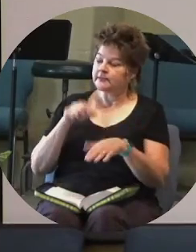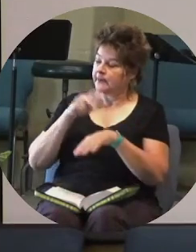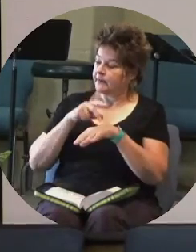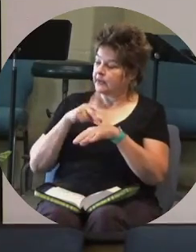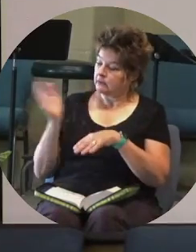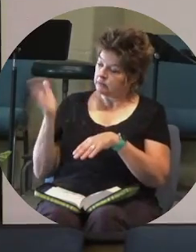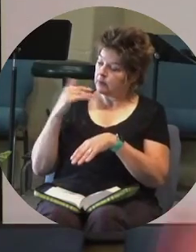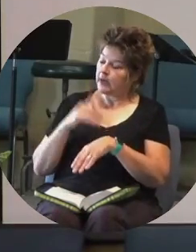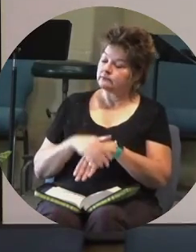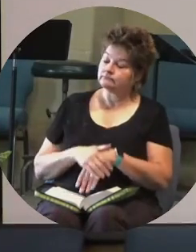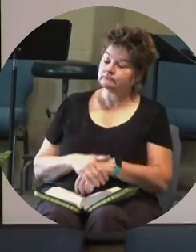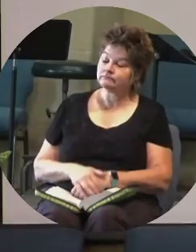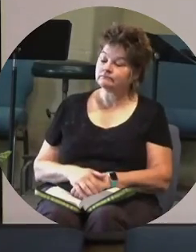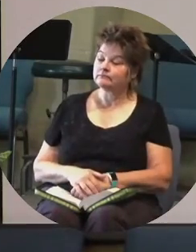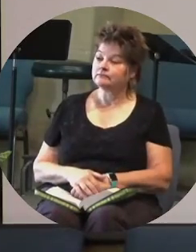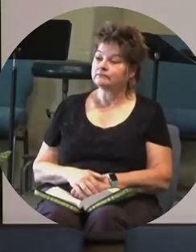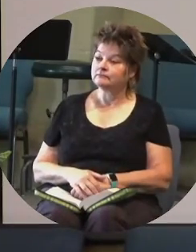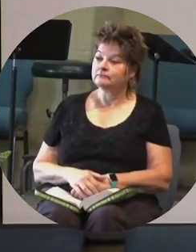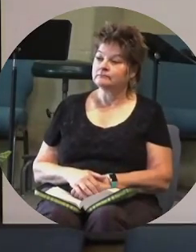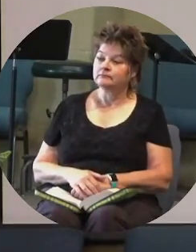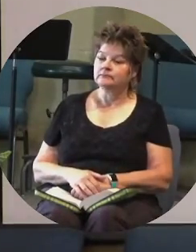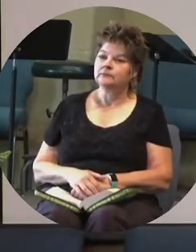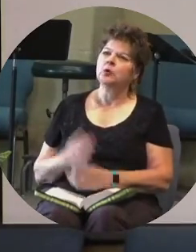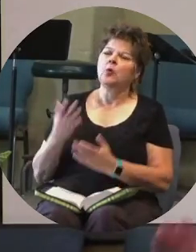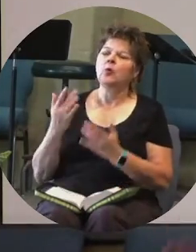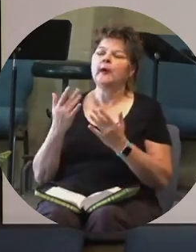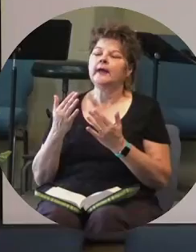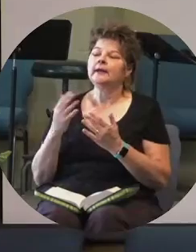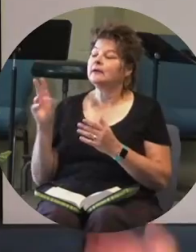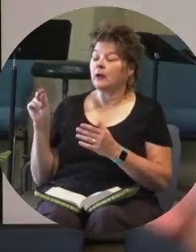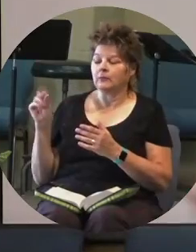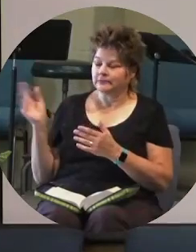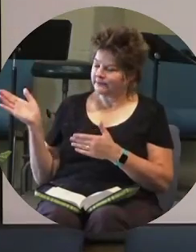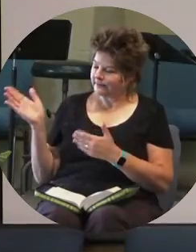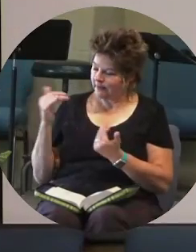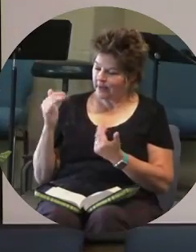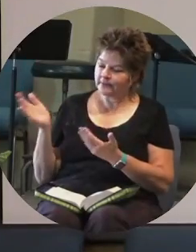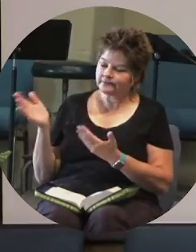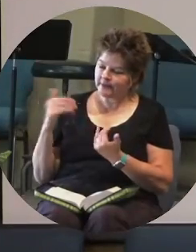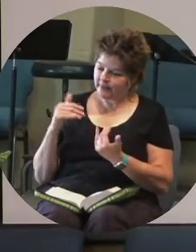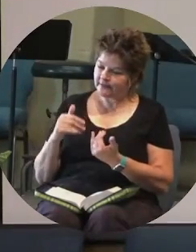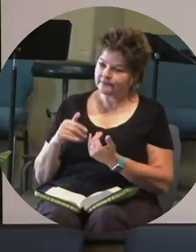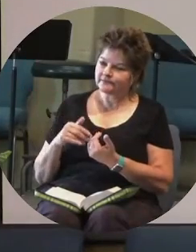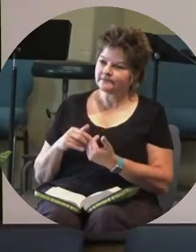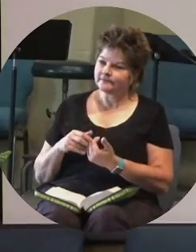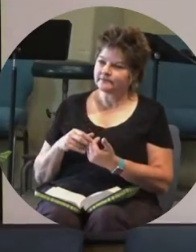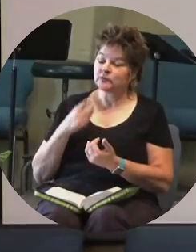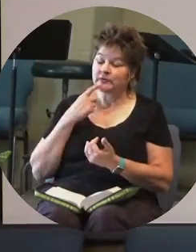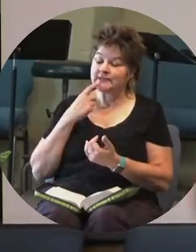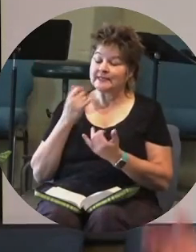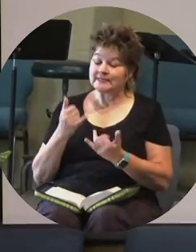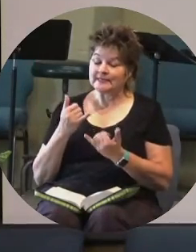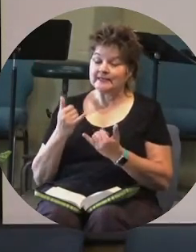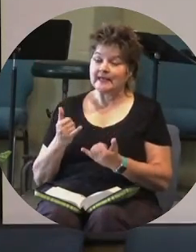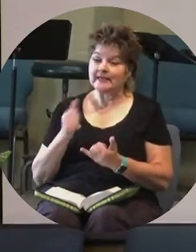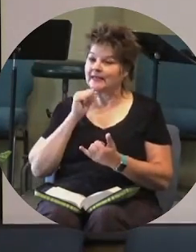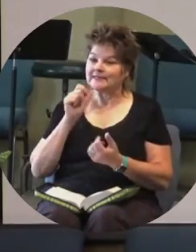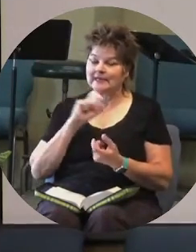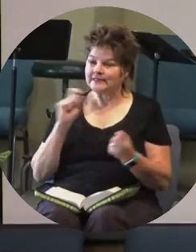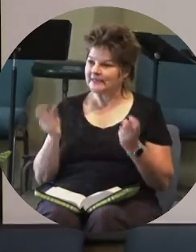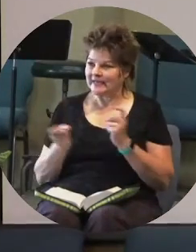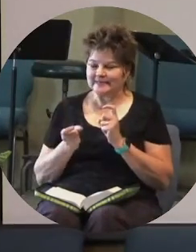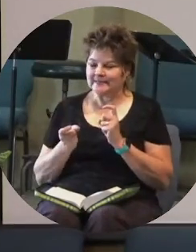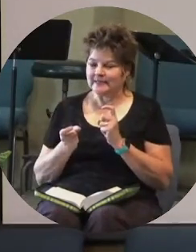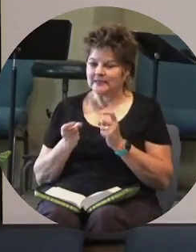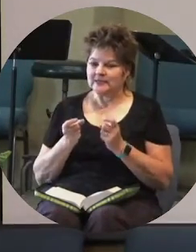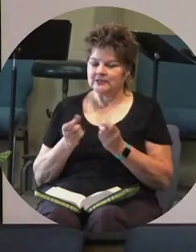on, follow me. Follow me." "Well, hold it." No, just come on. Just follow me. That's what he says today. And that has not changed at all. So